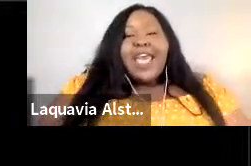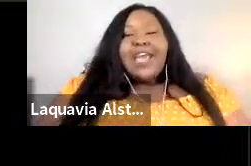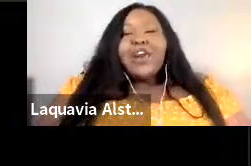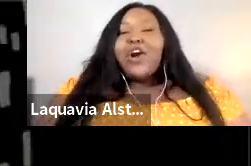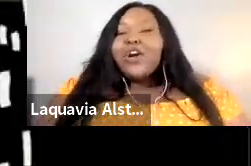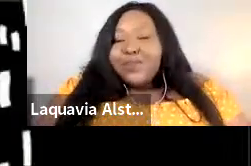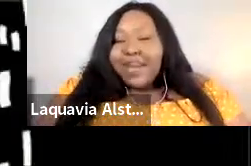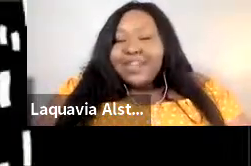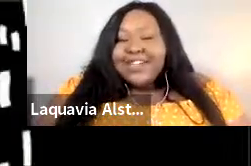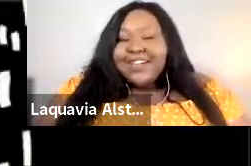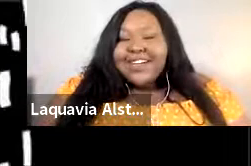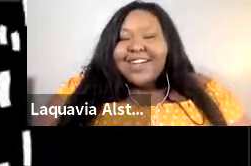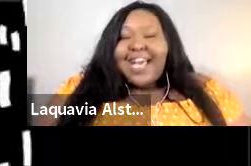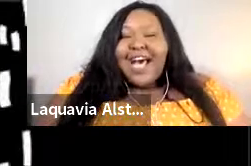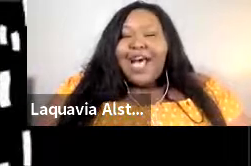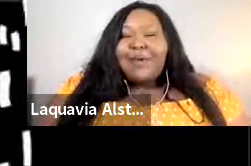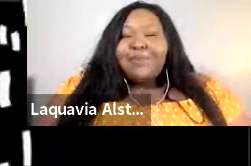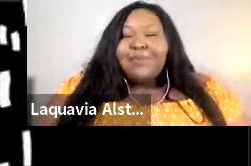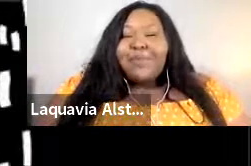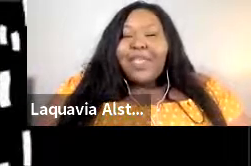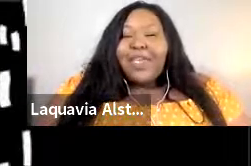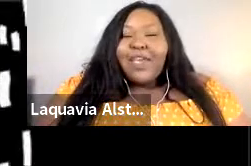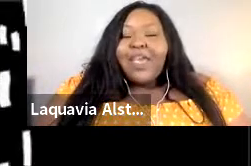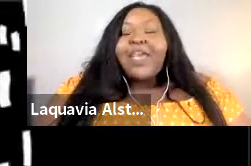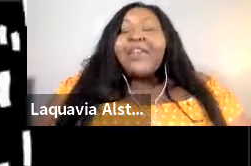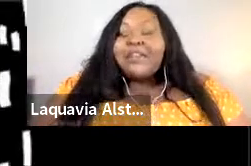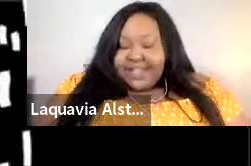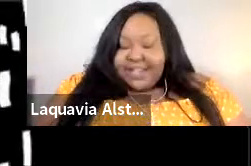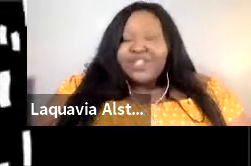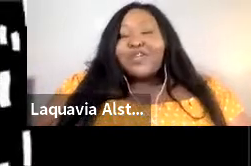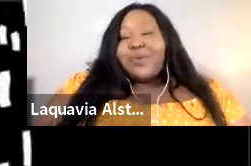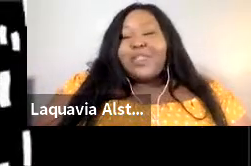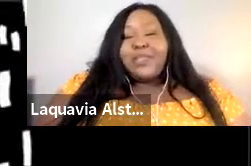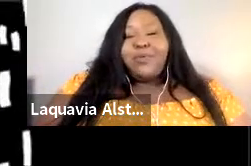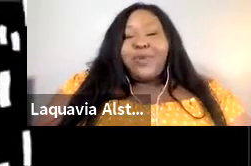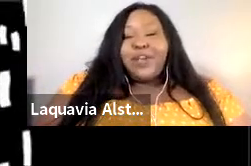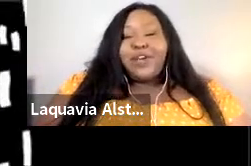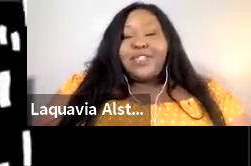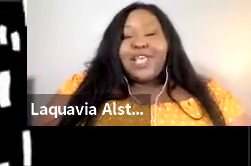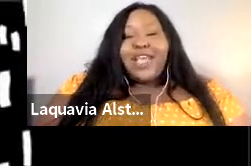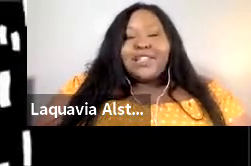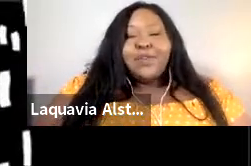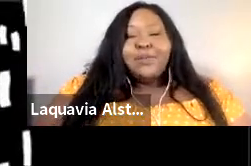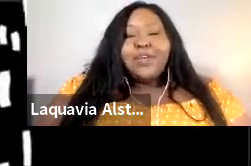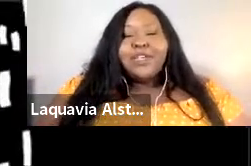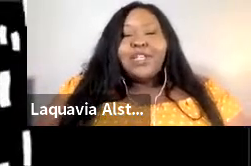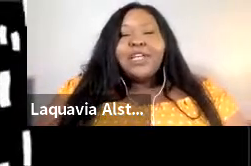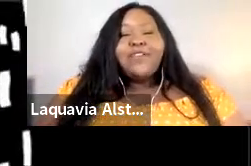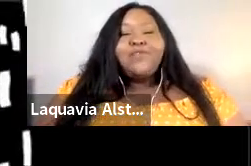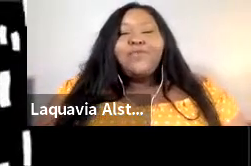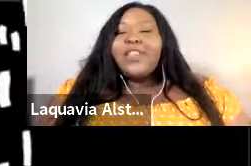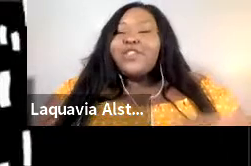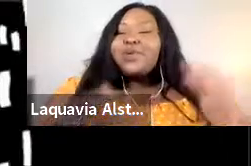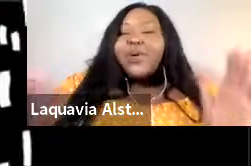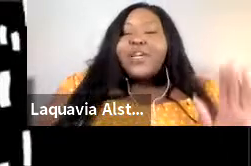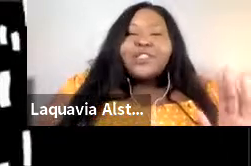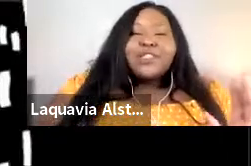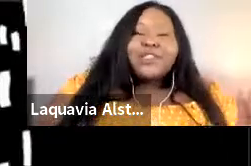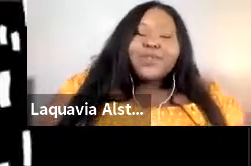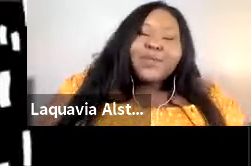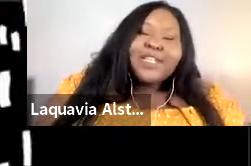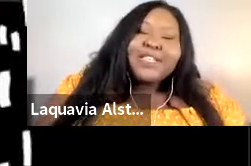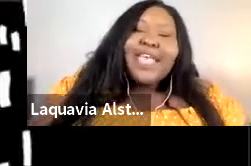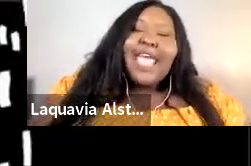session. And our art director, in conjunction with the Liberators and Total Liberation Collective, read the story